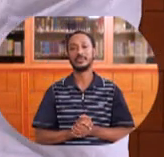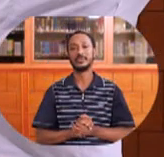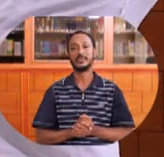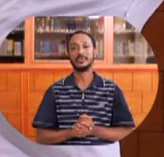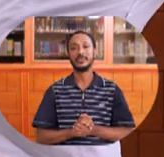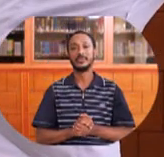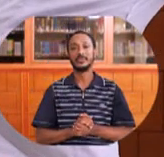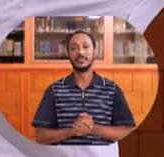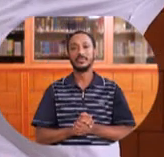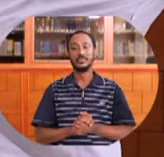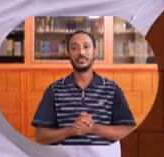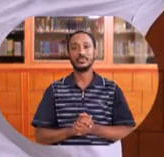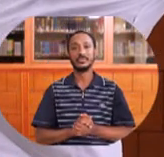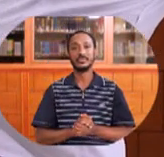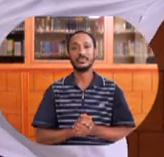treated.